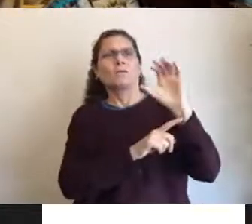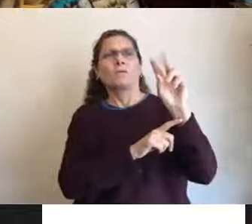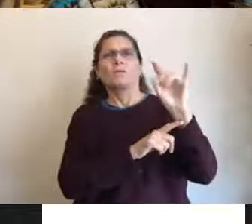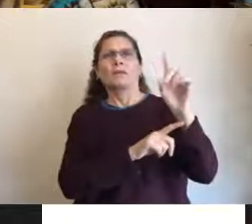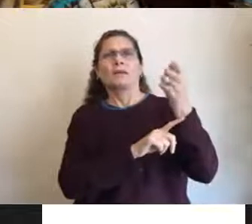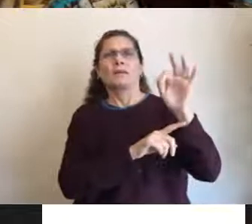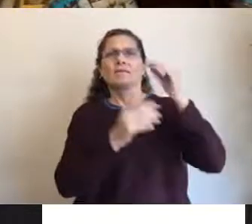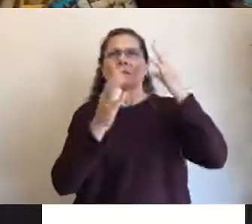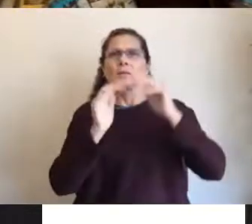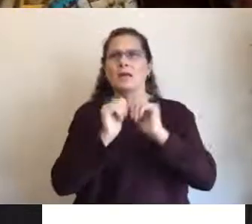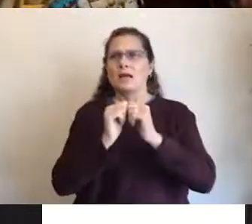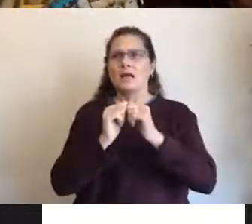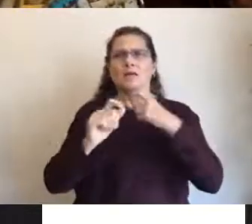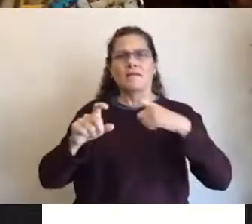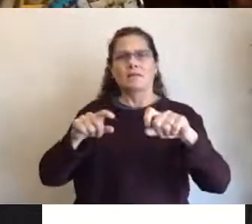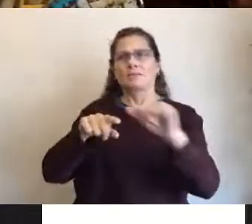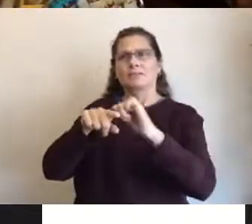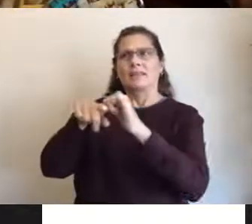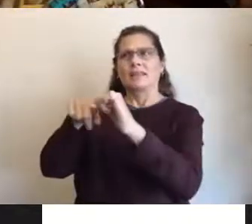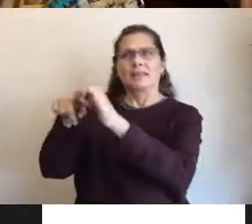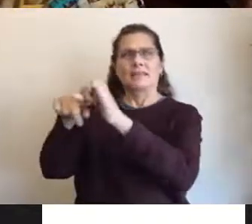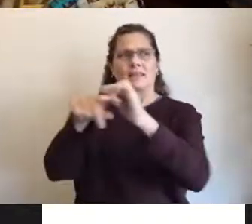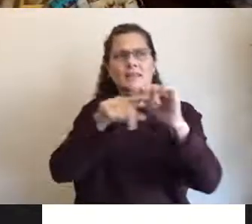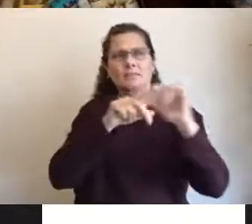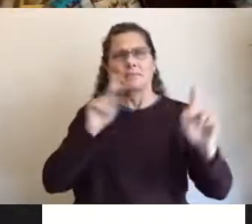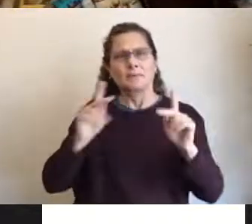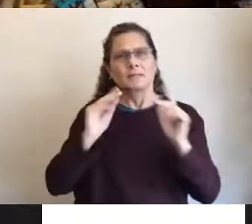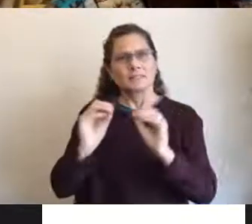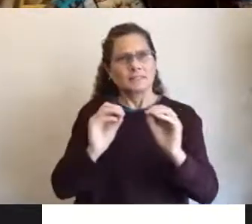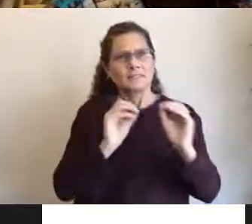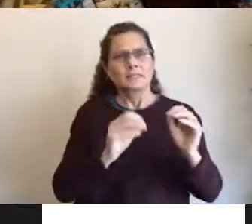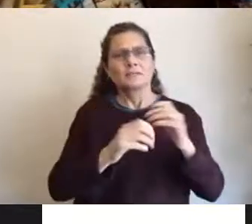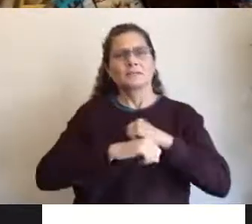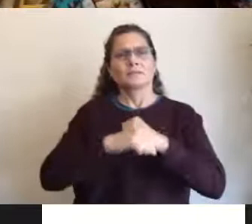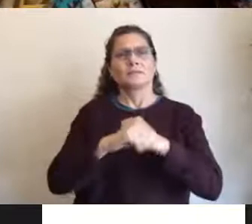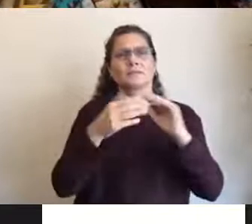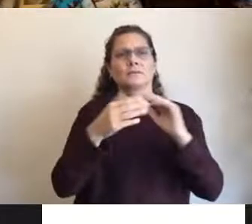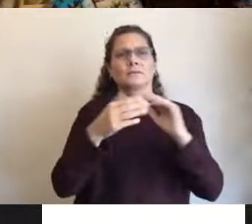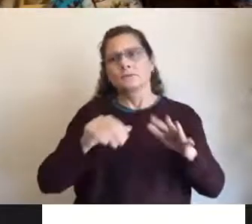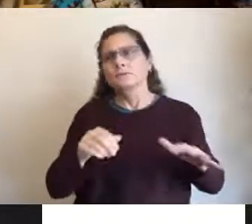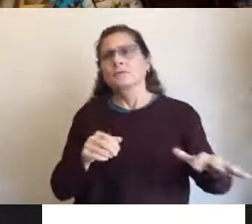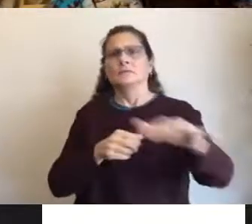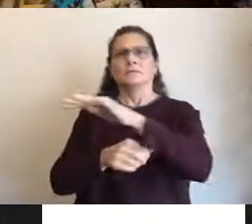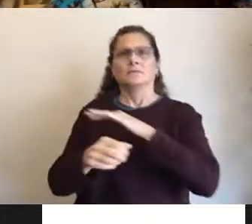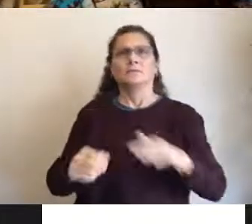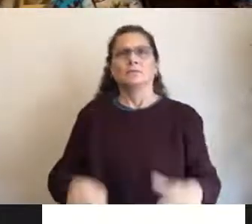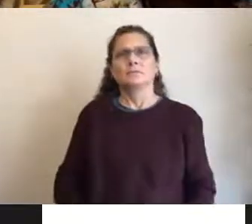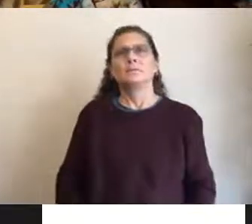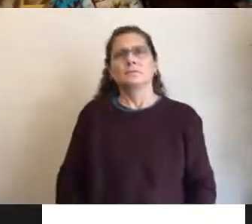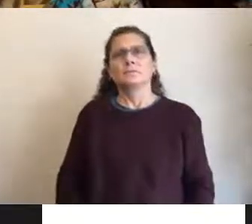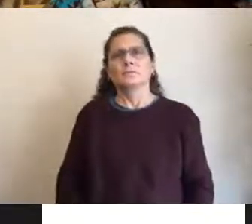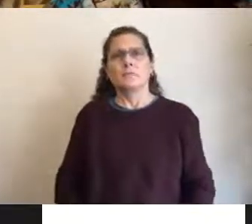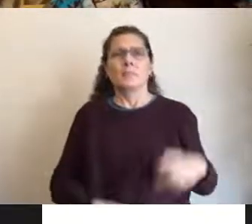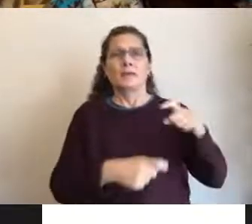was part of that call as well. And it really is, I think, a demonstration of how much work still needs to be